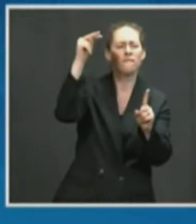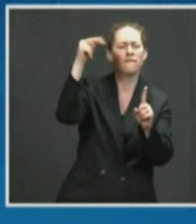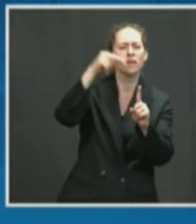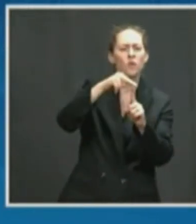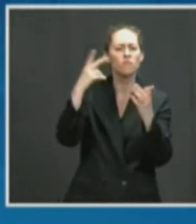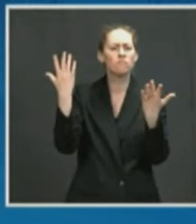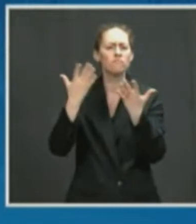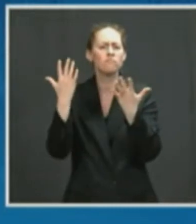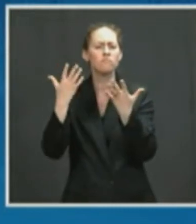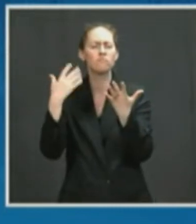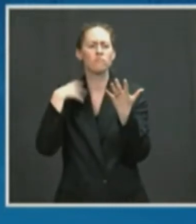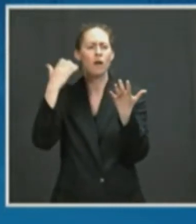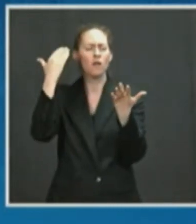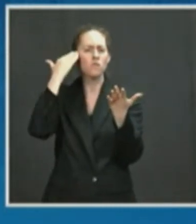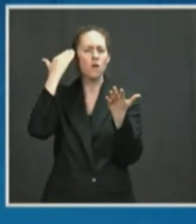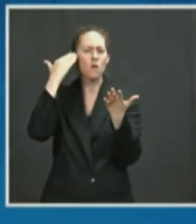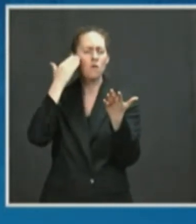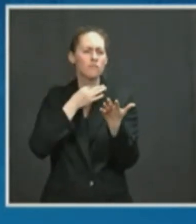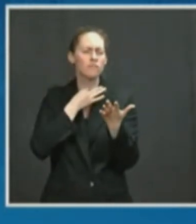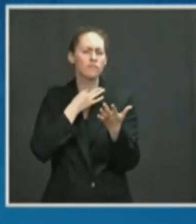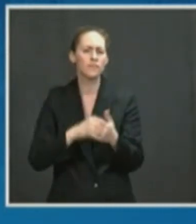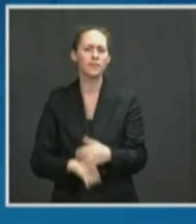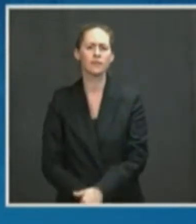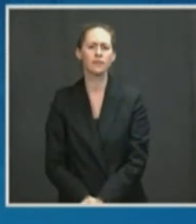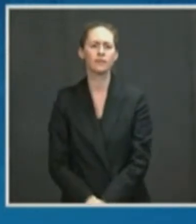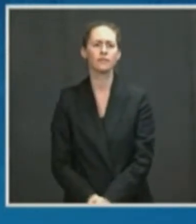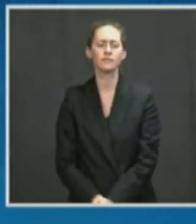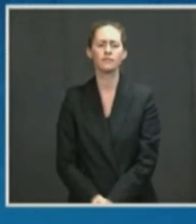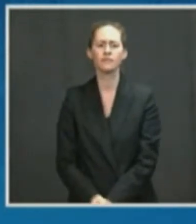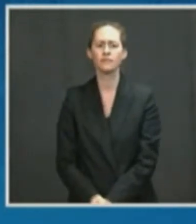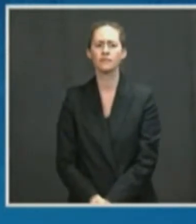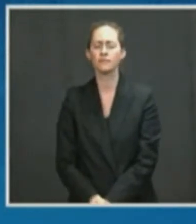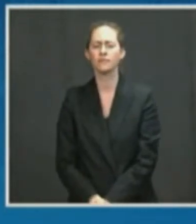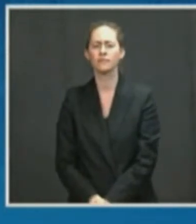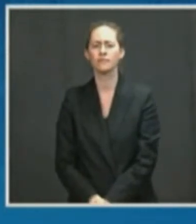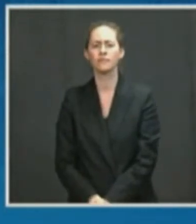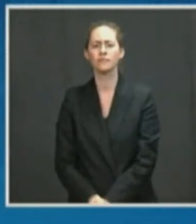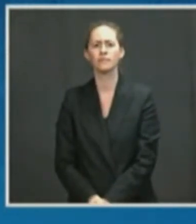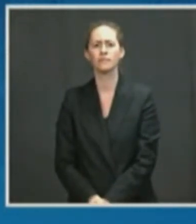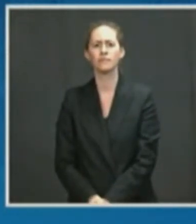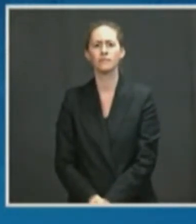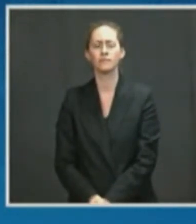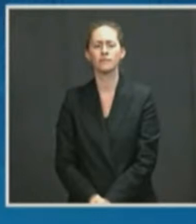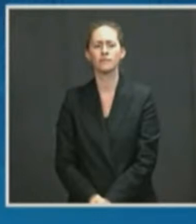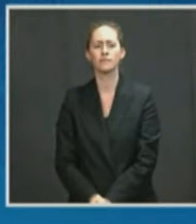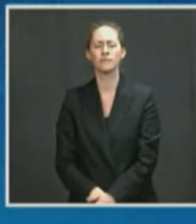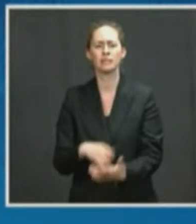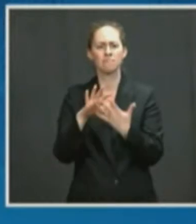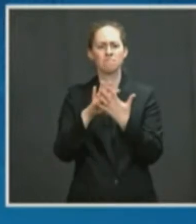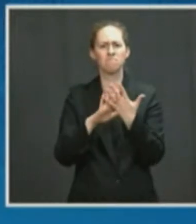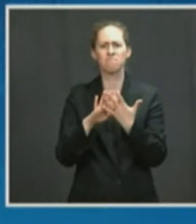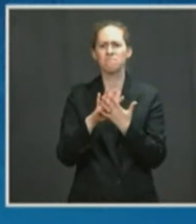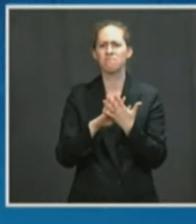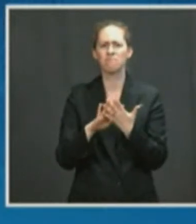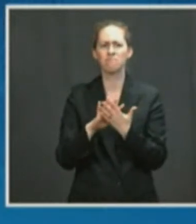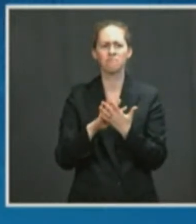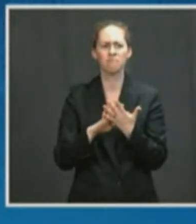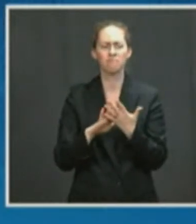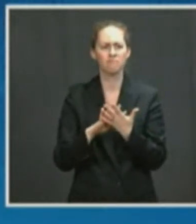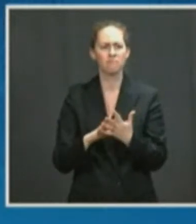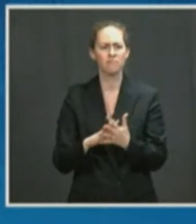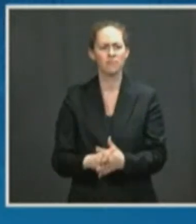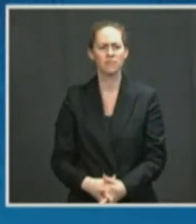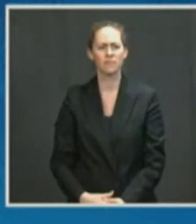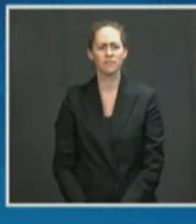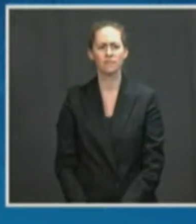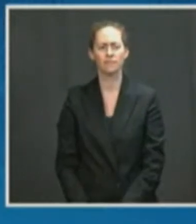the TPS. We reiterated our request to Madam Vice President, particularly in view of the